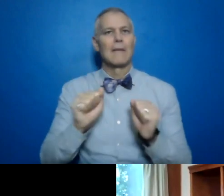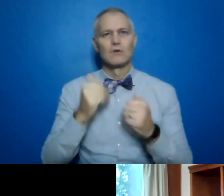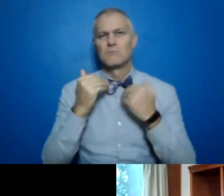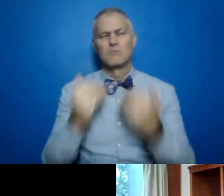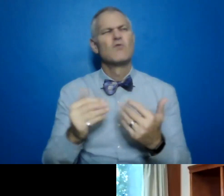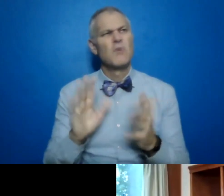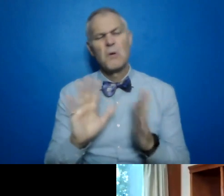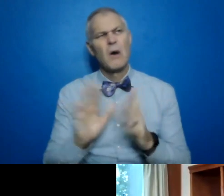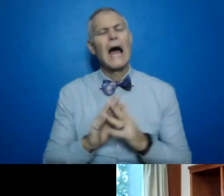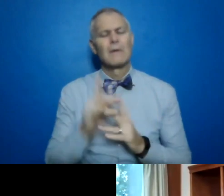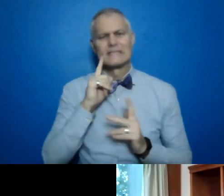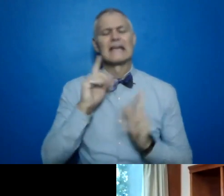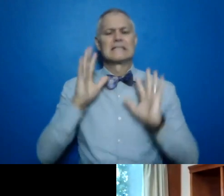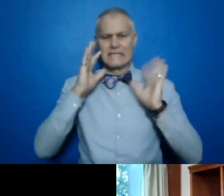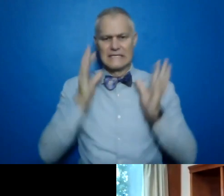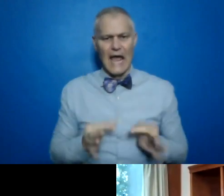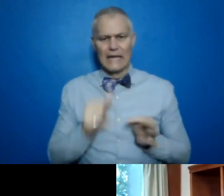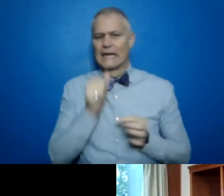and choosing not to move forward.